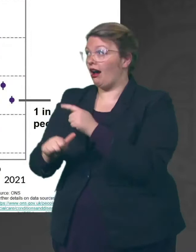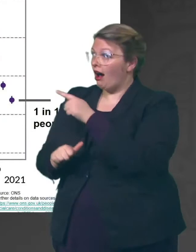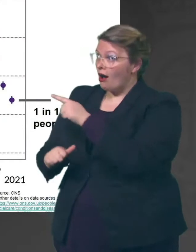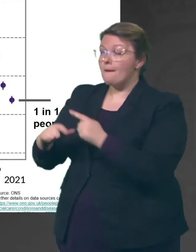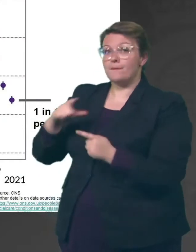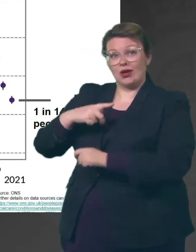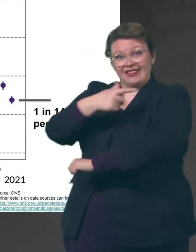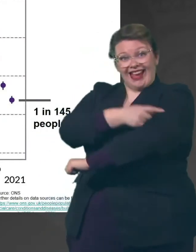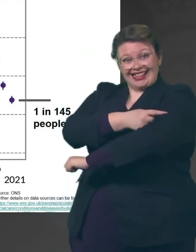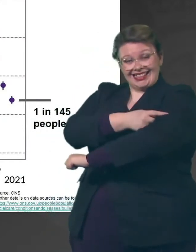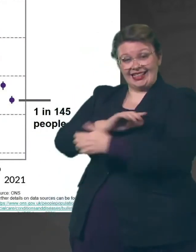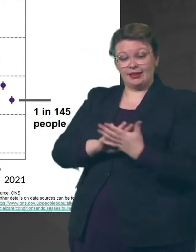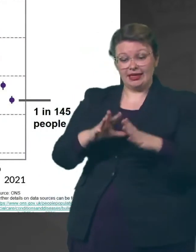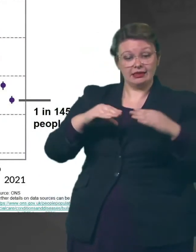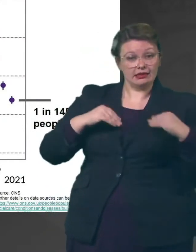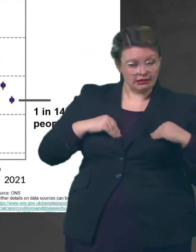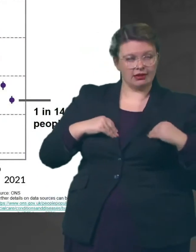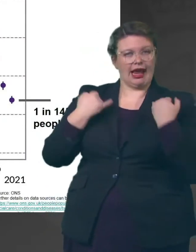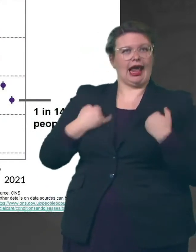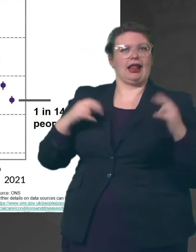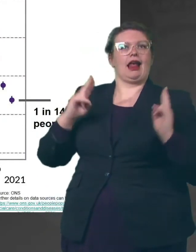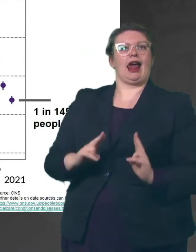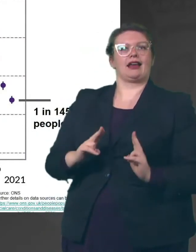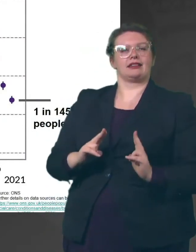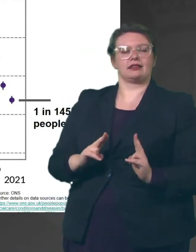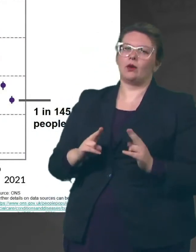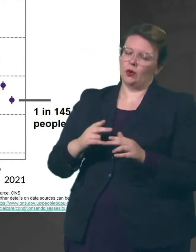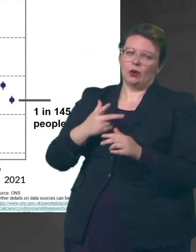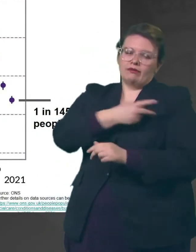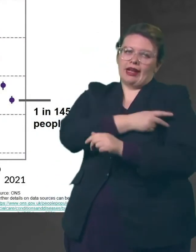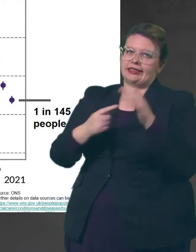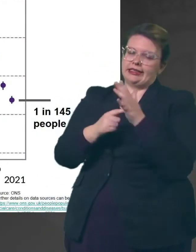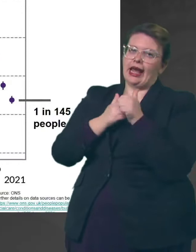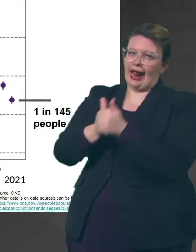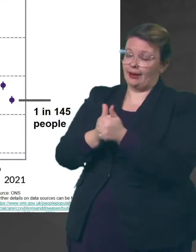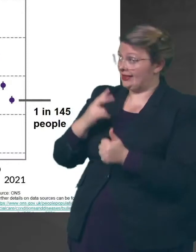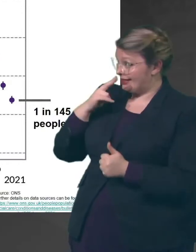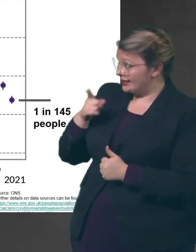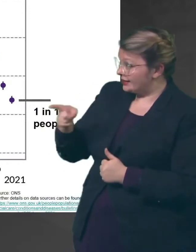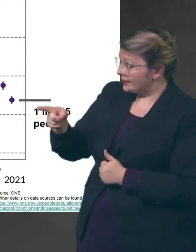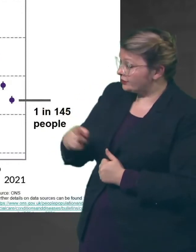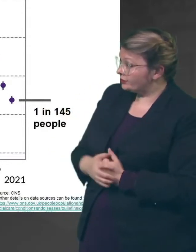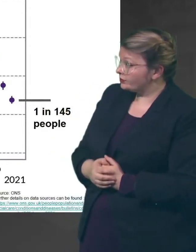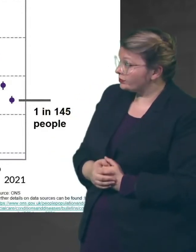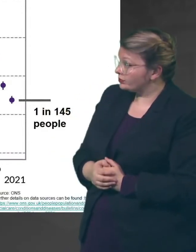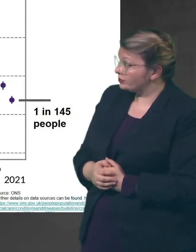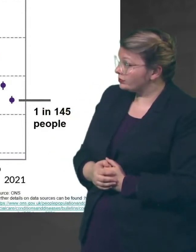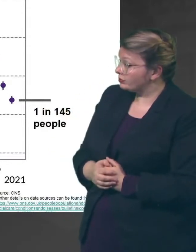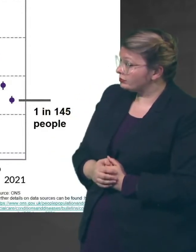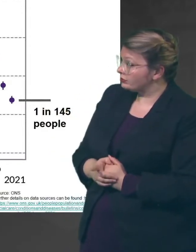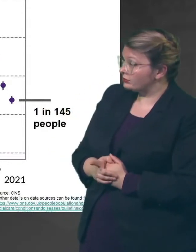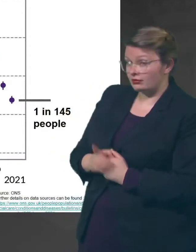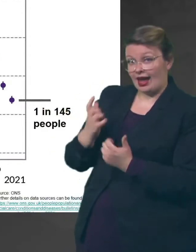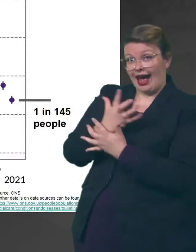see, that there's been a fall in the number of cases, another fall, but that the speed of